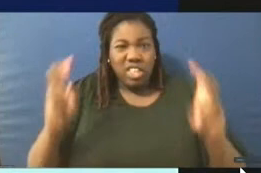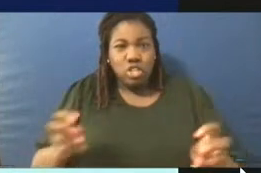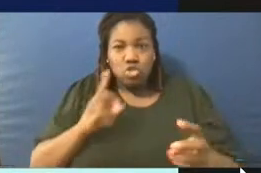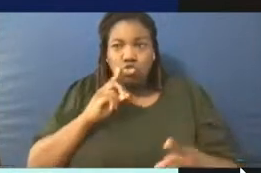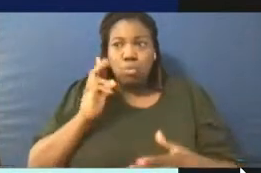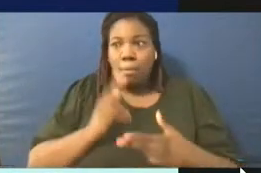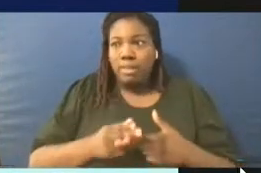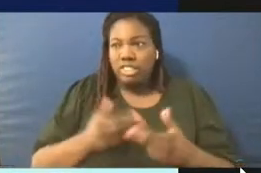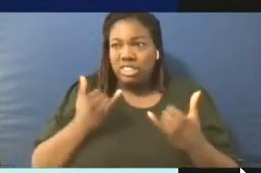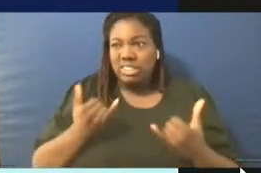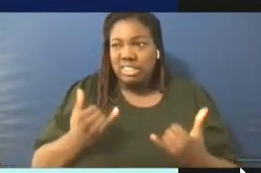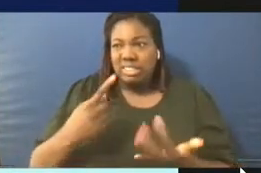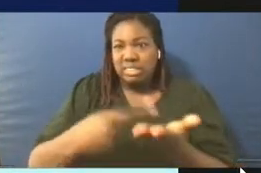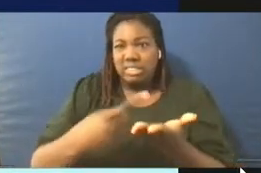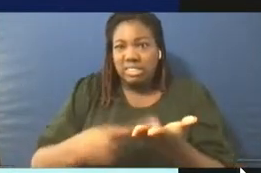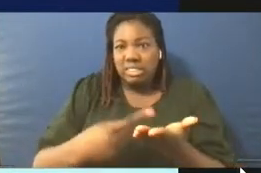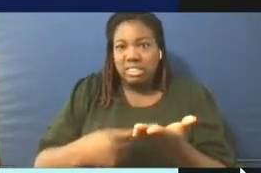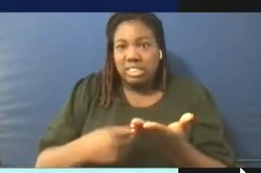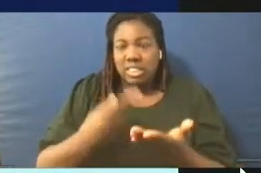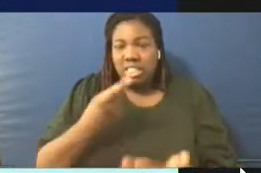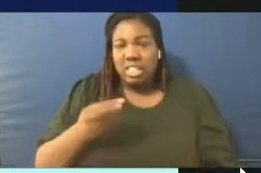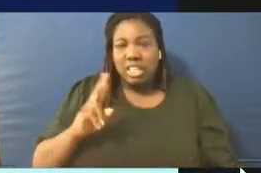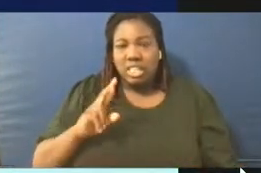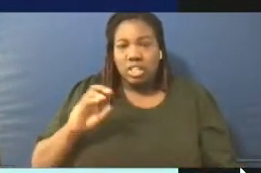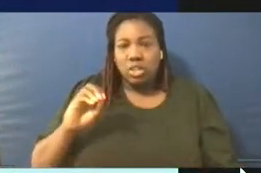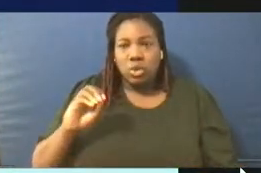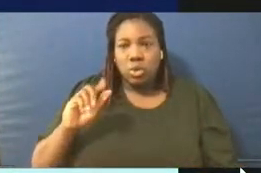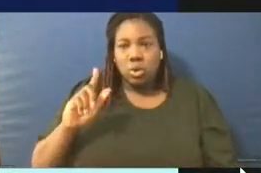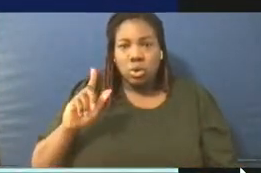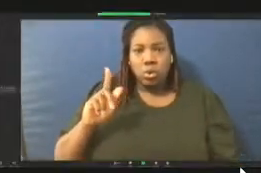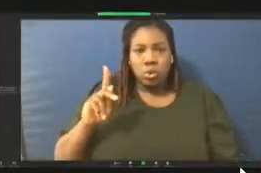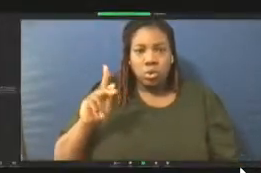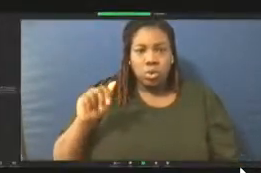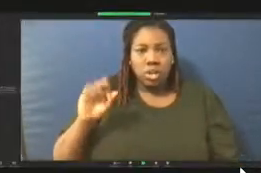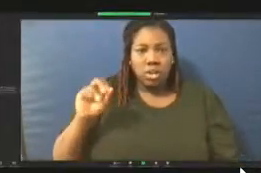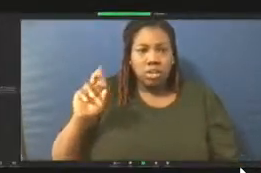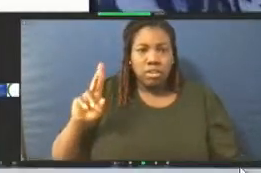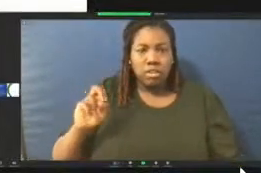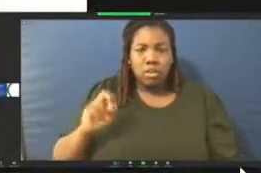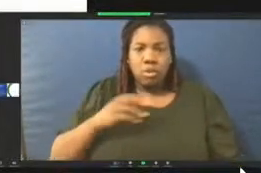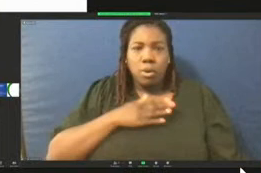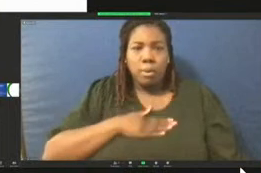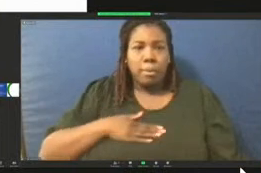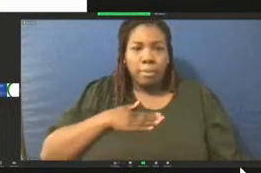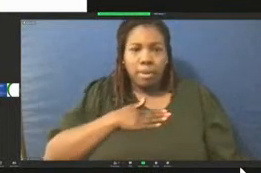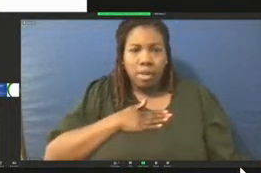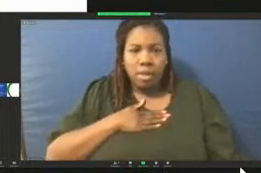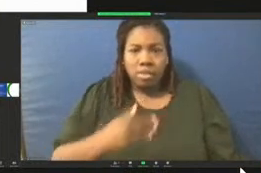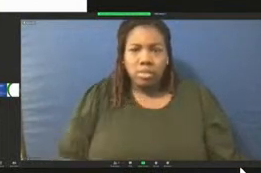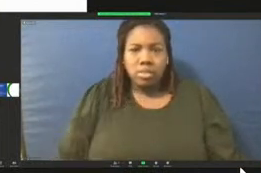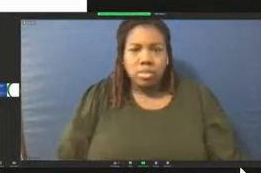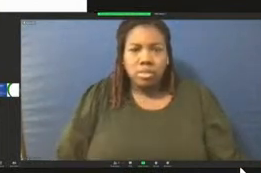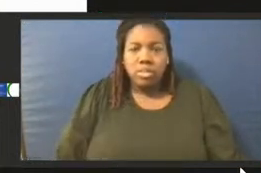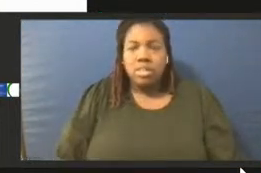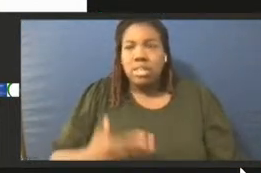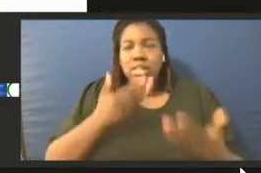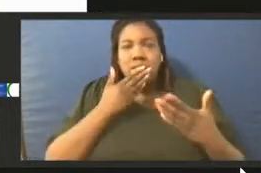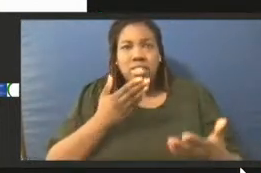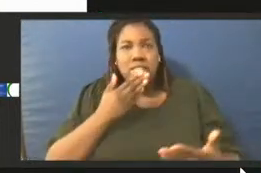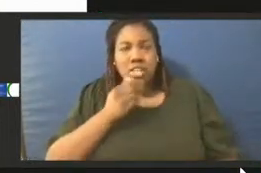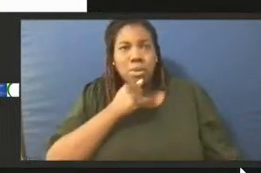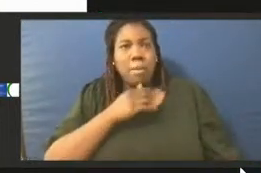discussion. Dr. Okafor, please. Thank you, Madam Chair, and thank you,